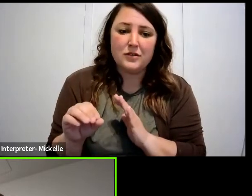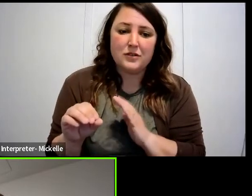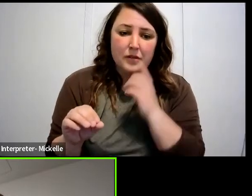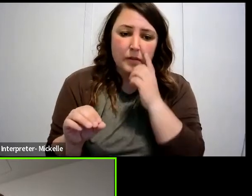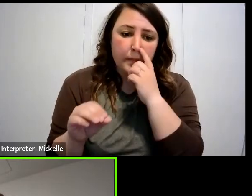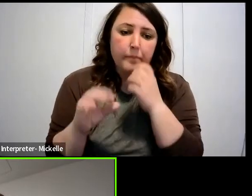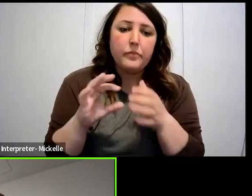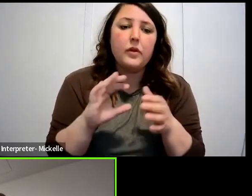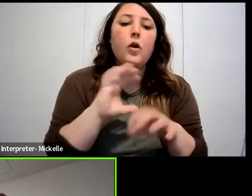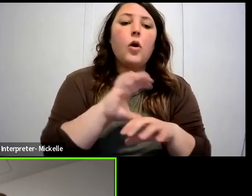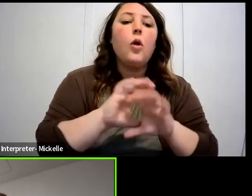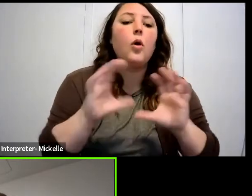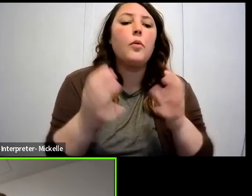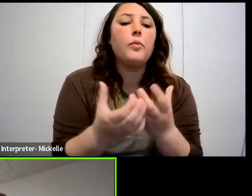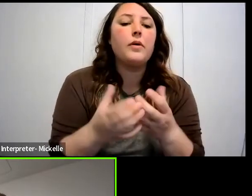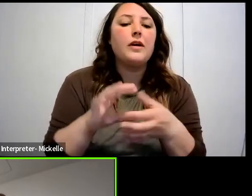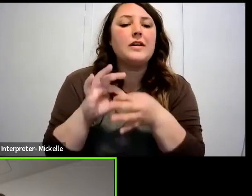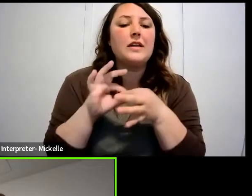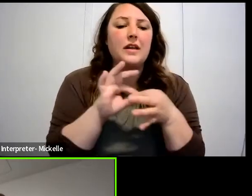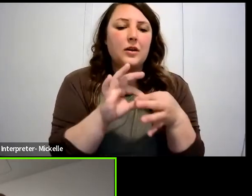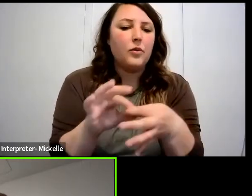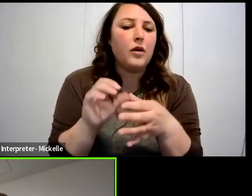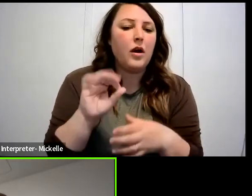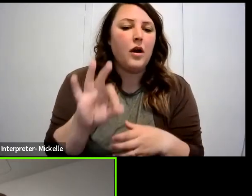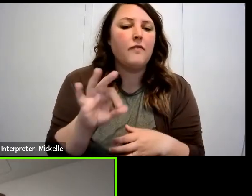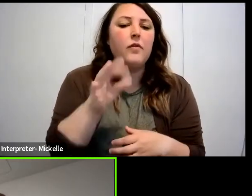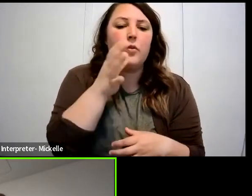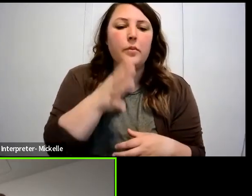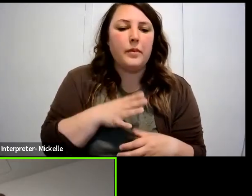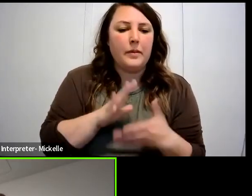Builders, and the Permanent Mission of Norway to the UN.